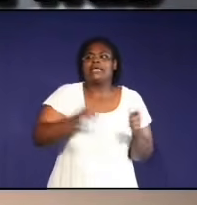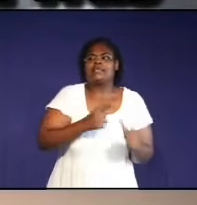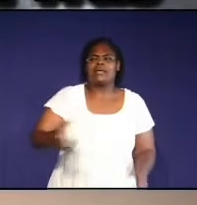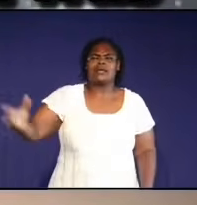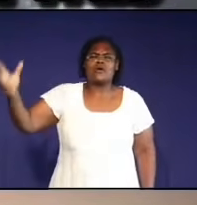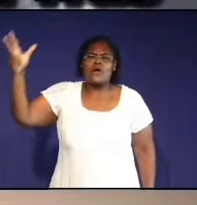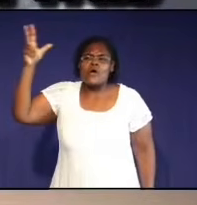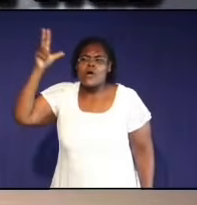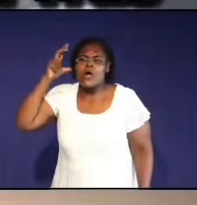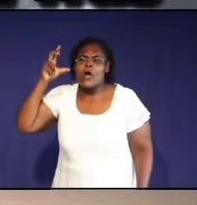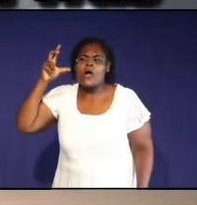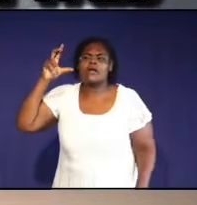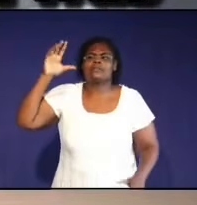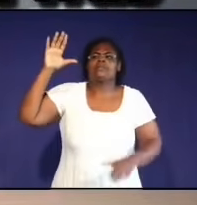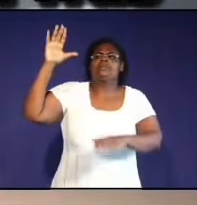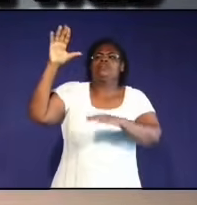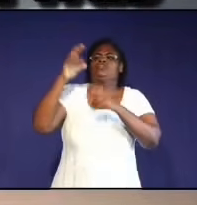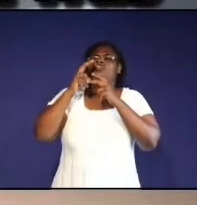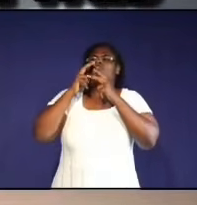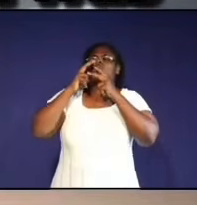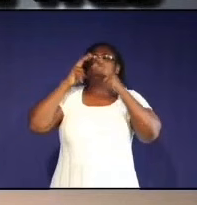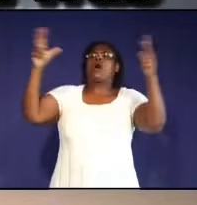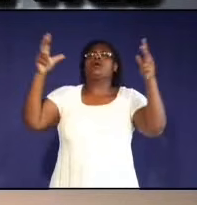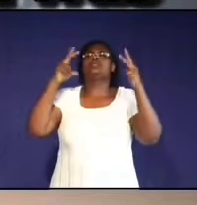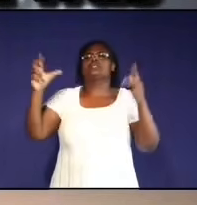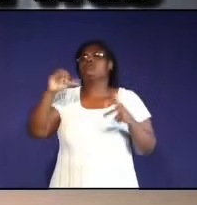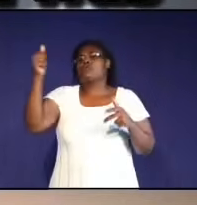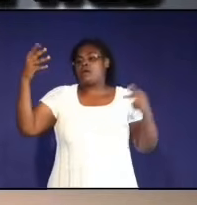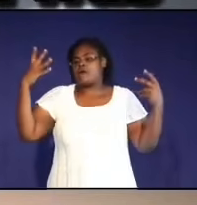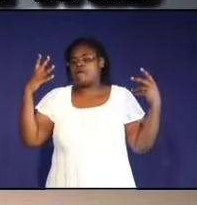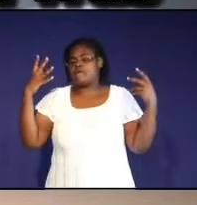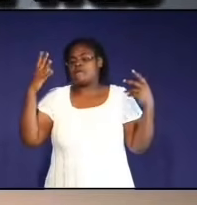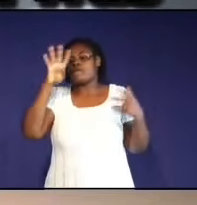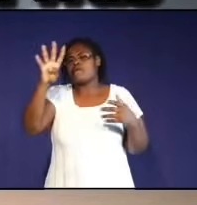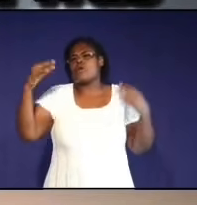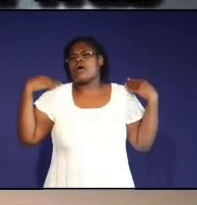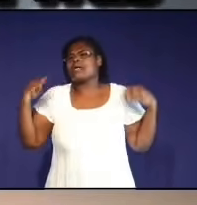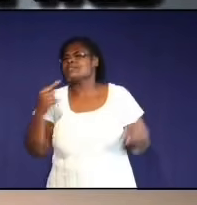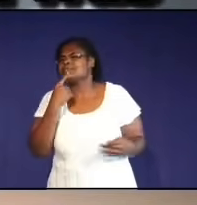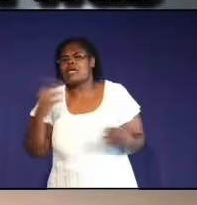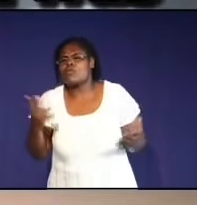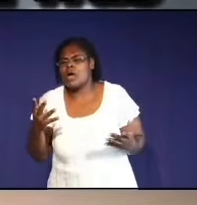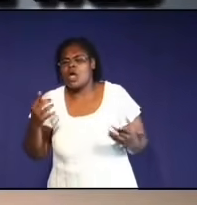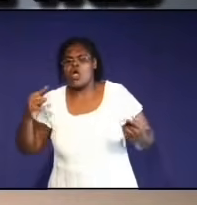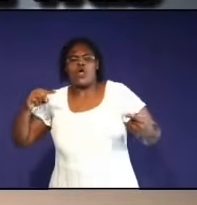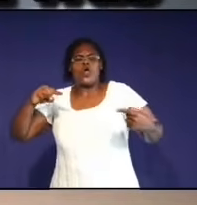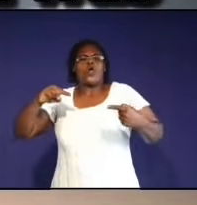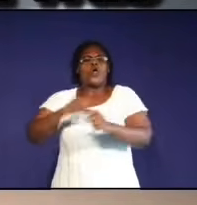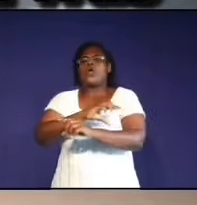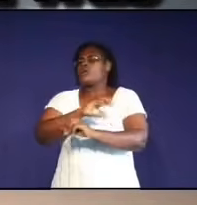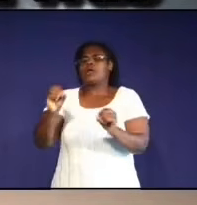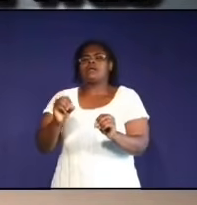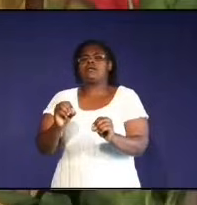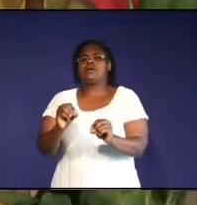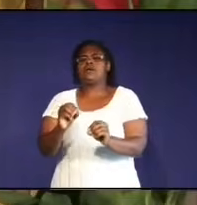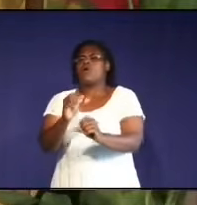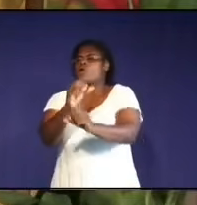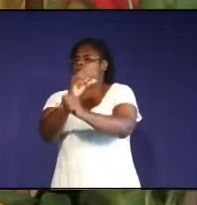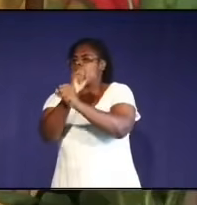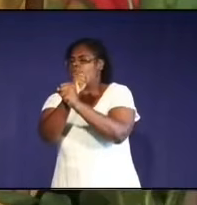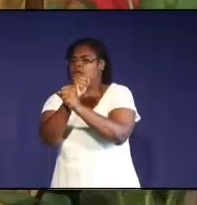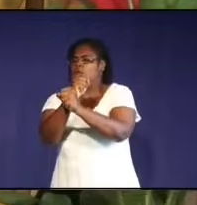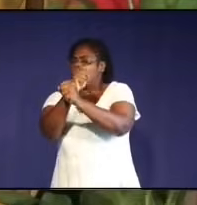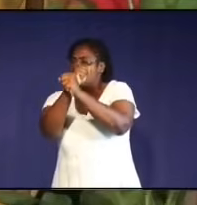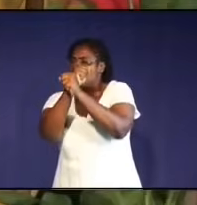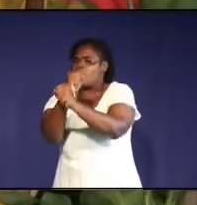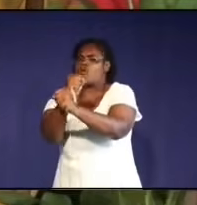him calling out to the four angels saying, hurt not the earth. Don't hurt the trees. Don't let go